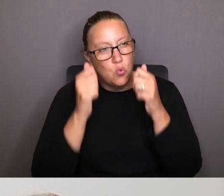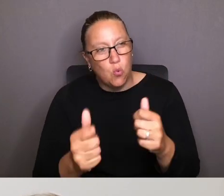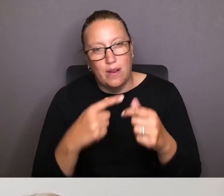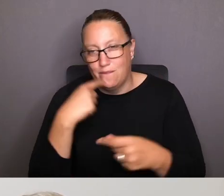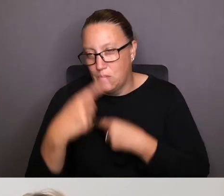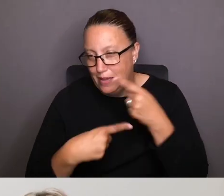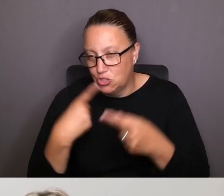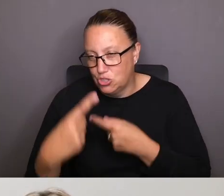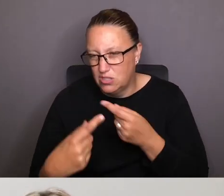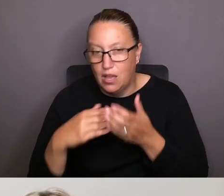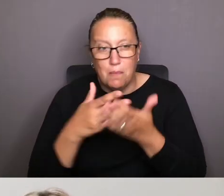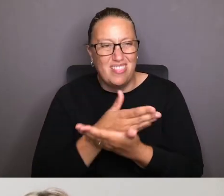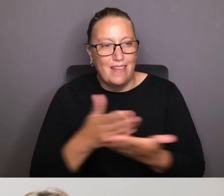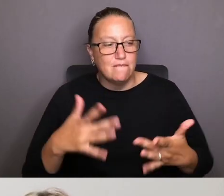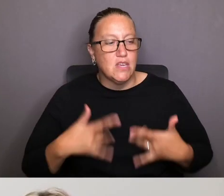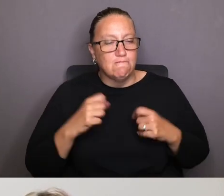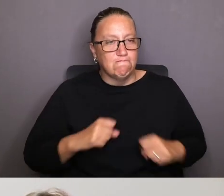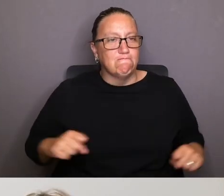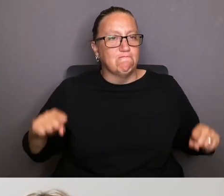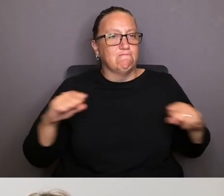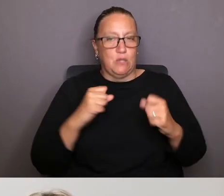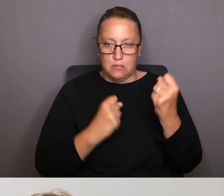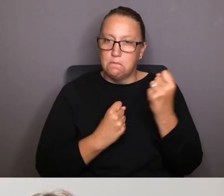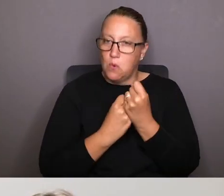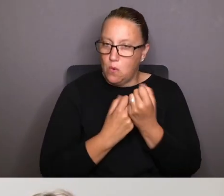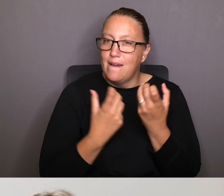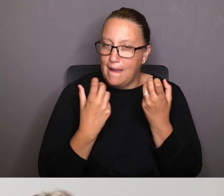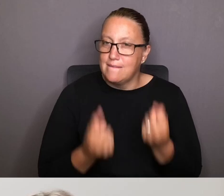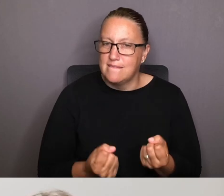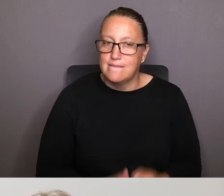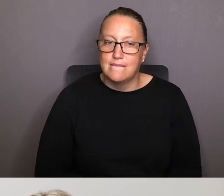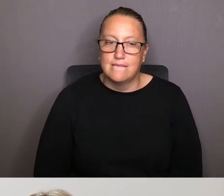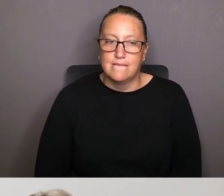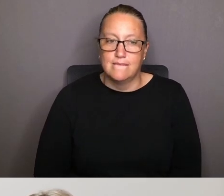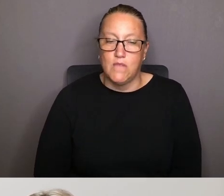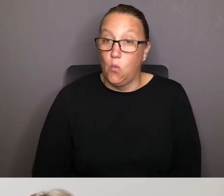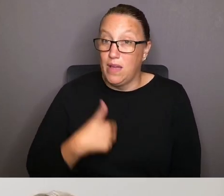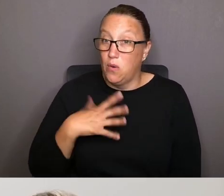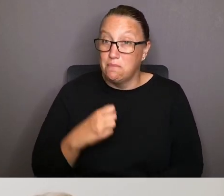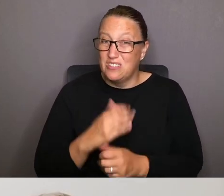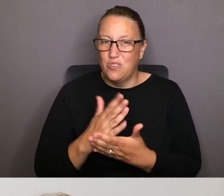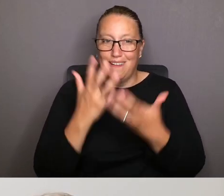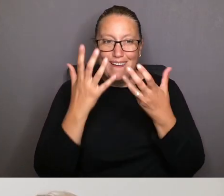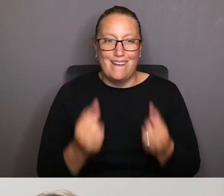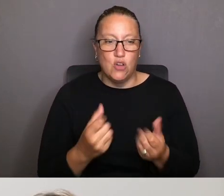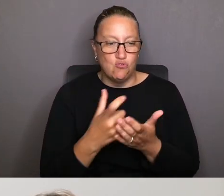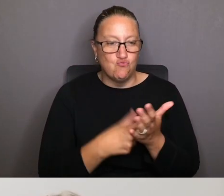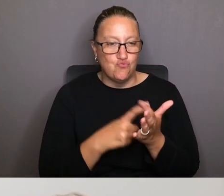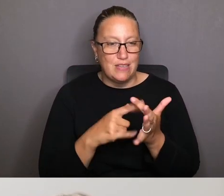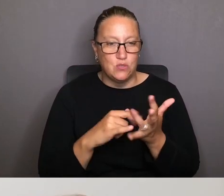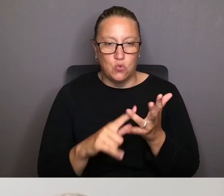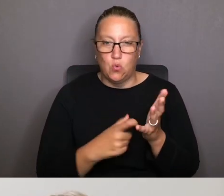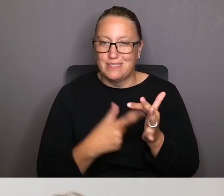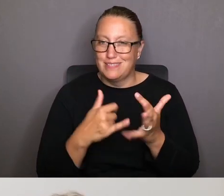feel supported. We're wanting to make sure that they have resources that make them feel confident in